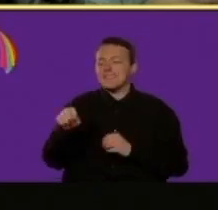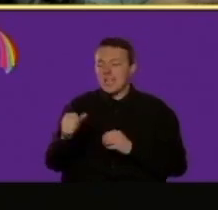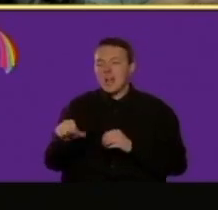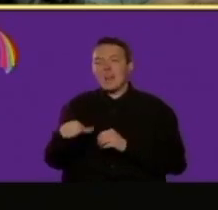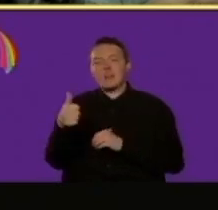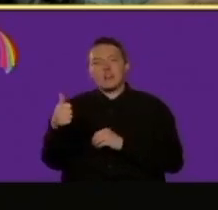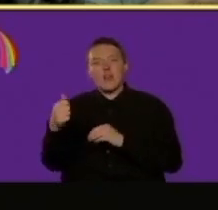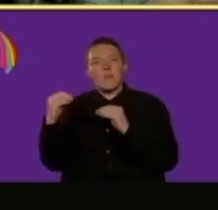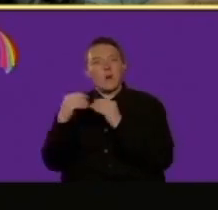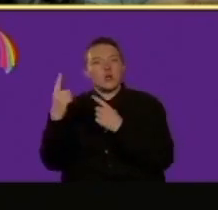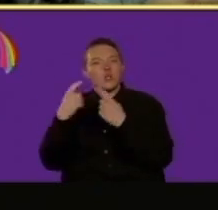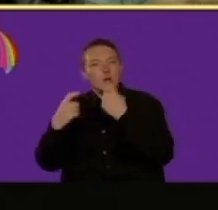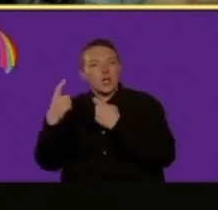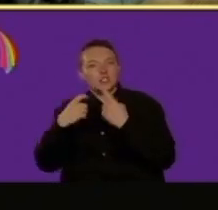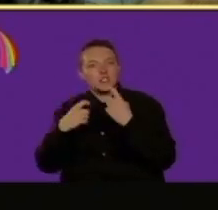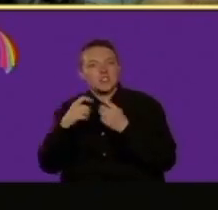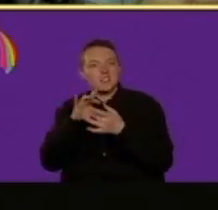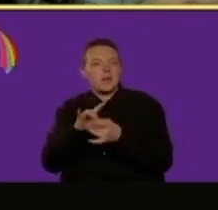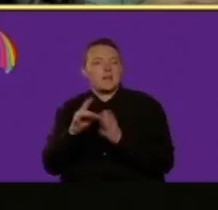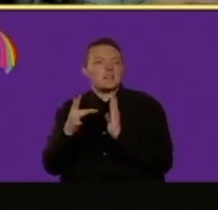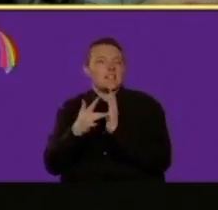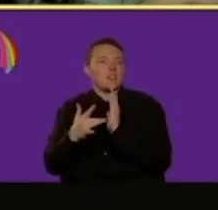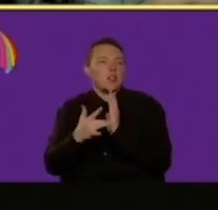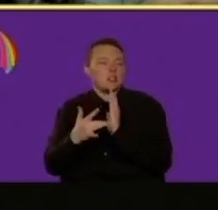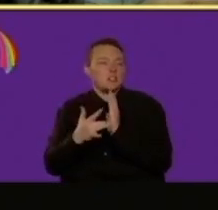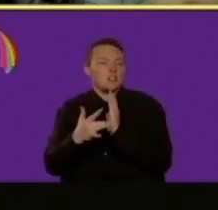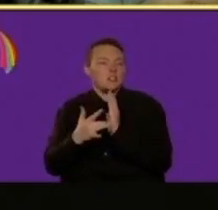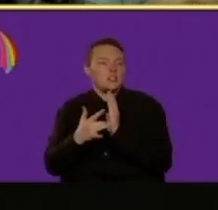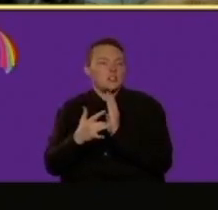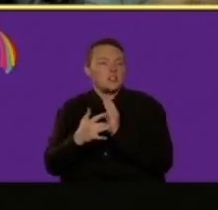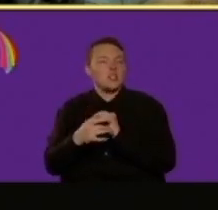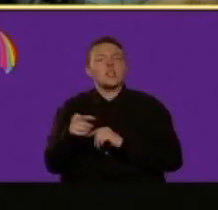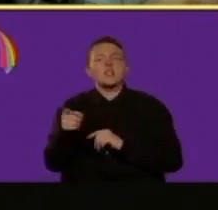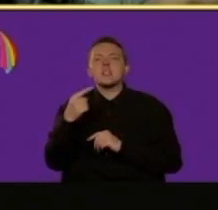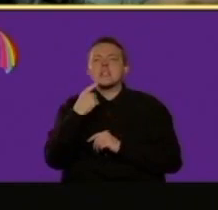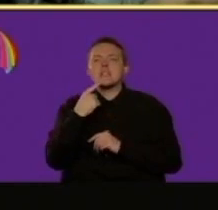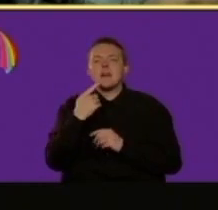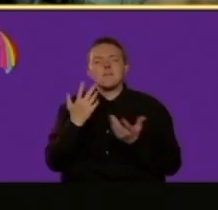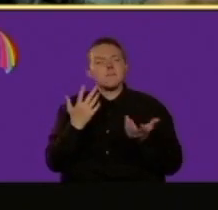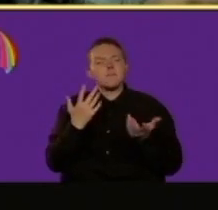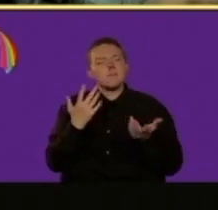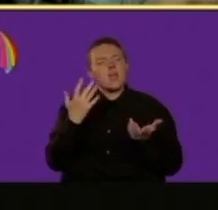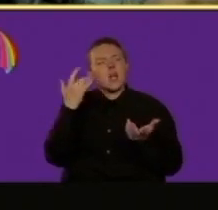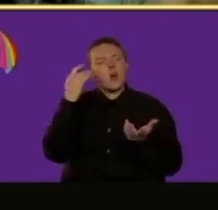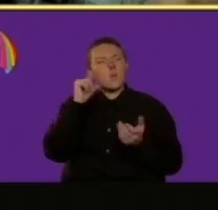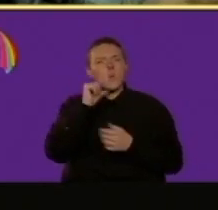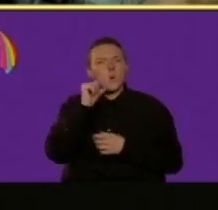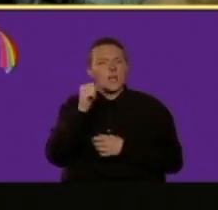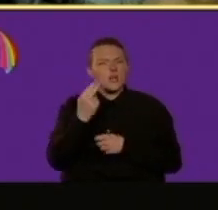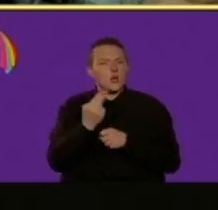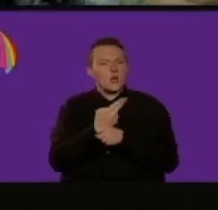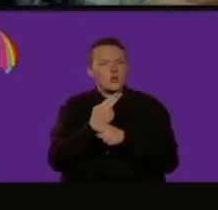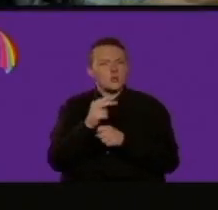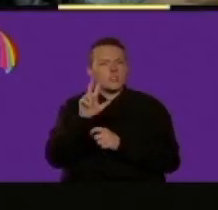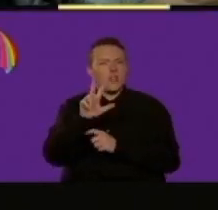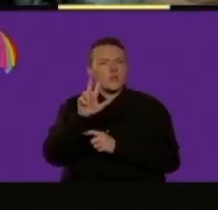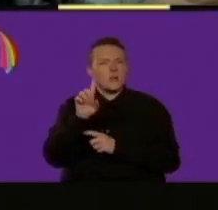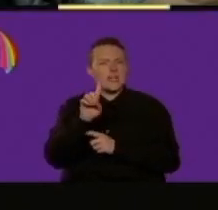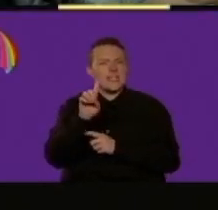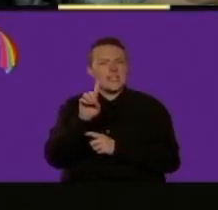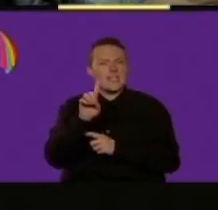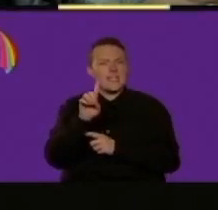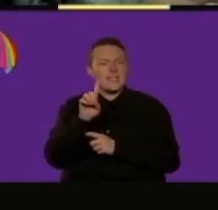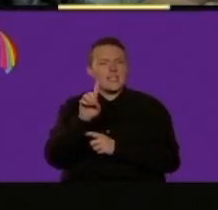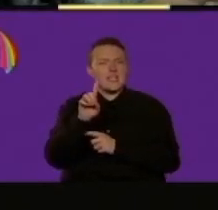working with Scratch Junior because it's universal, and then for the next step, we intend to use Scratch.